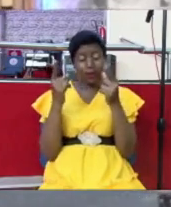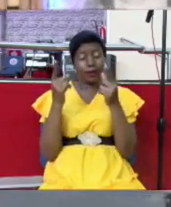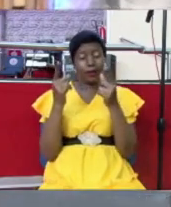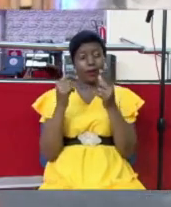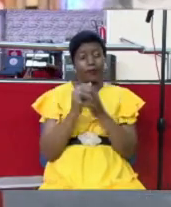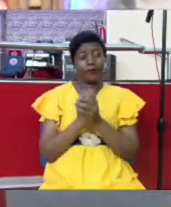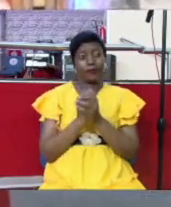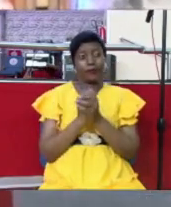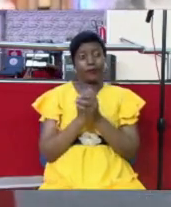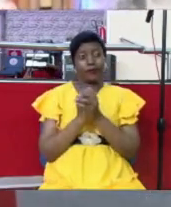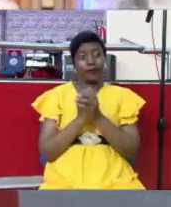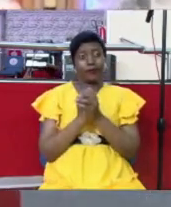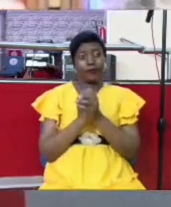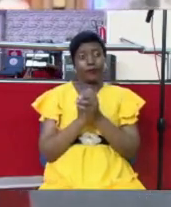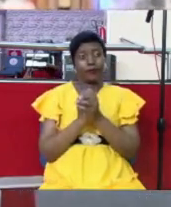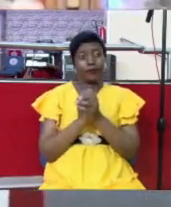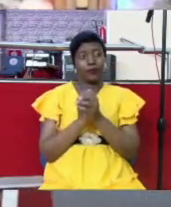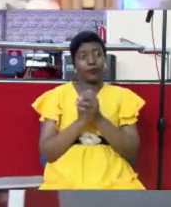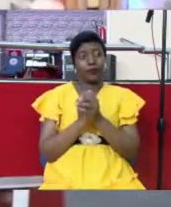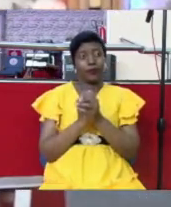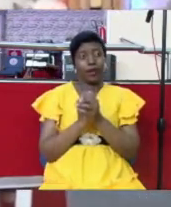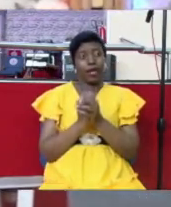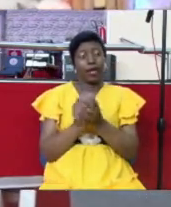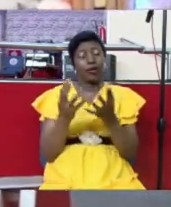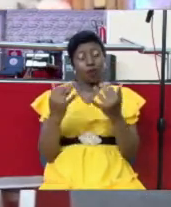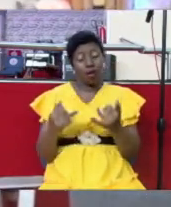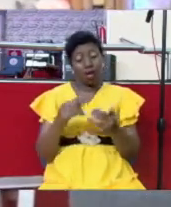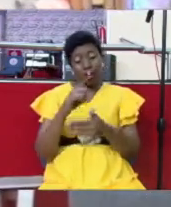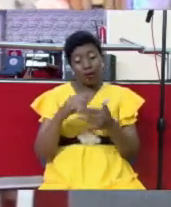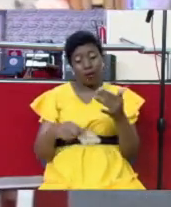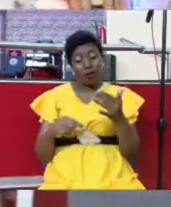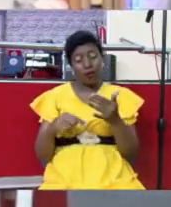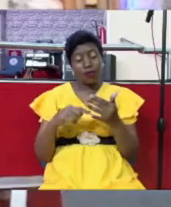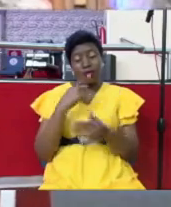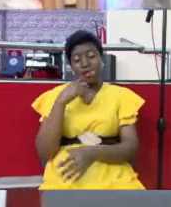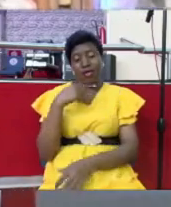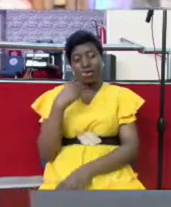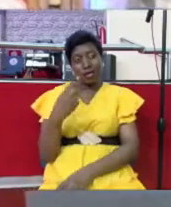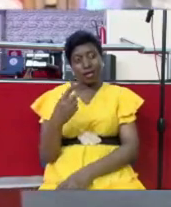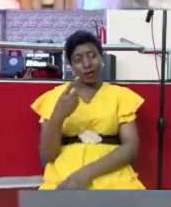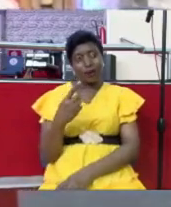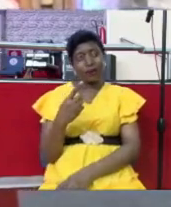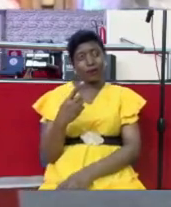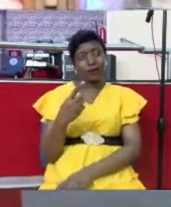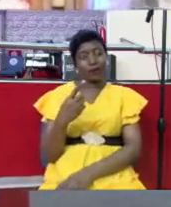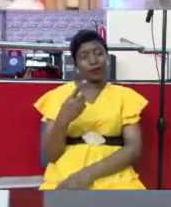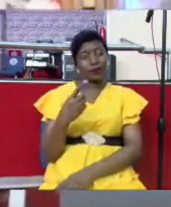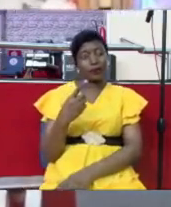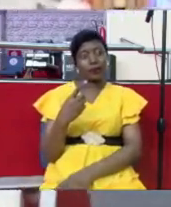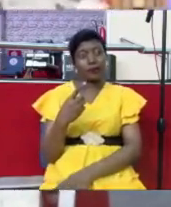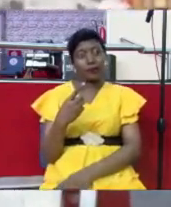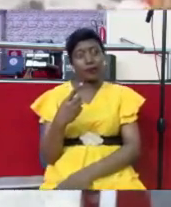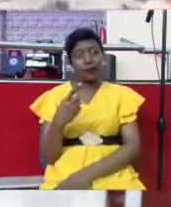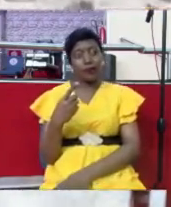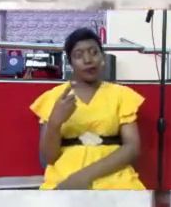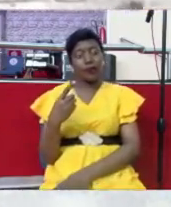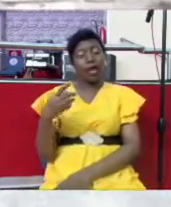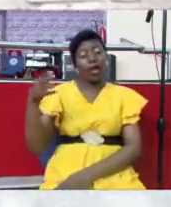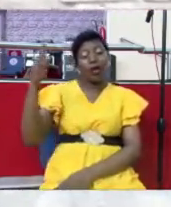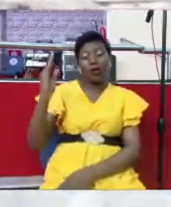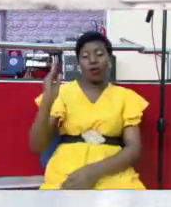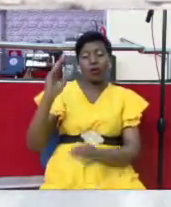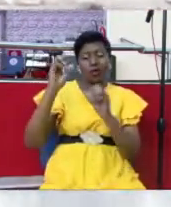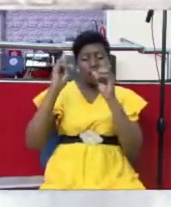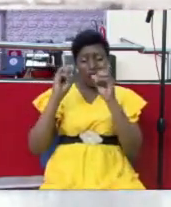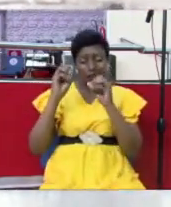anakushughulikia shida ile. And so what he is saying is that these people are my solution, because God cannot drop an angel. If an angel dropped